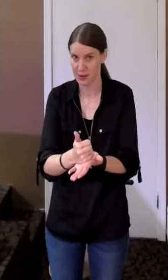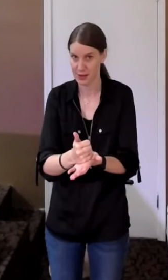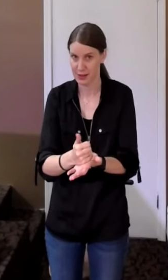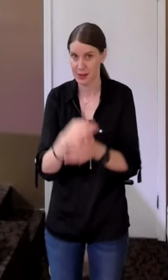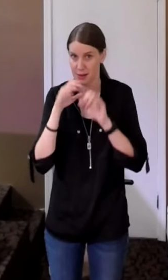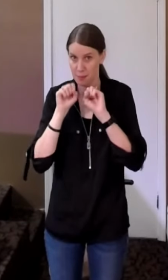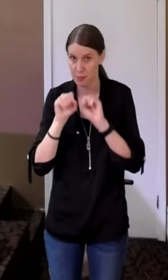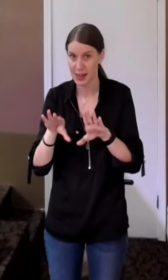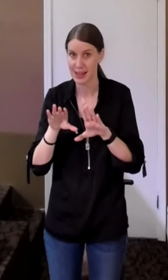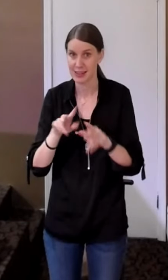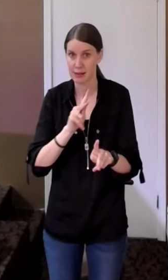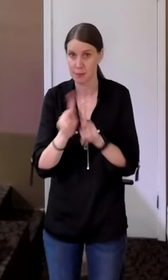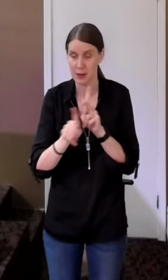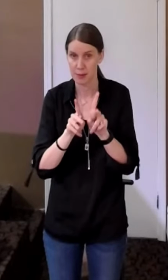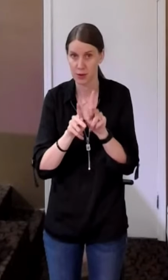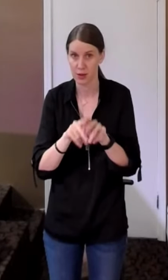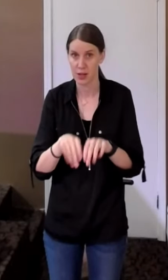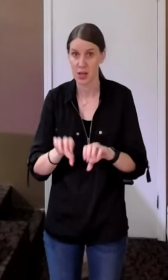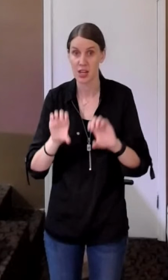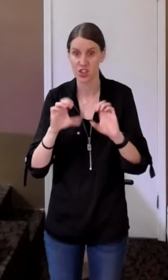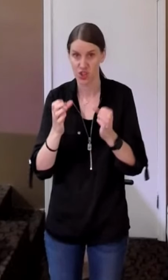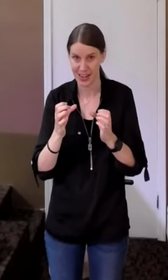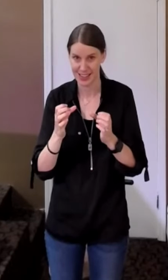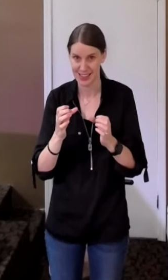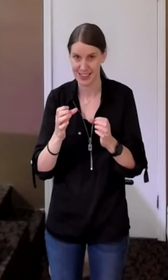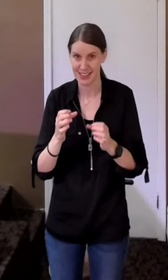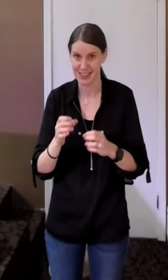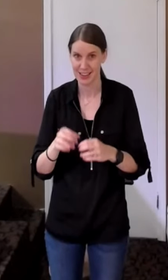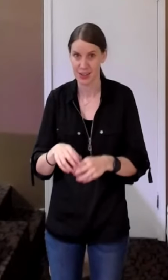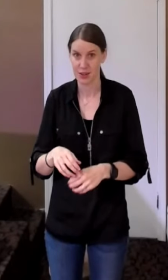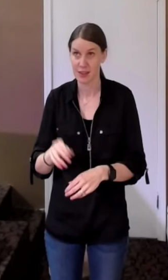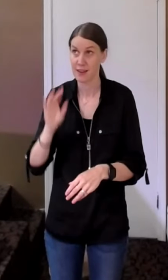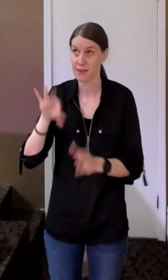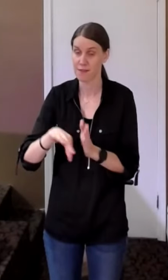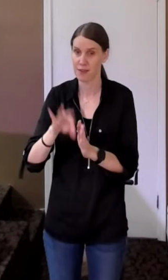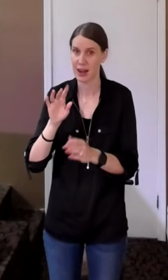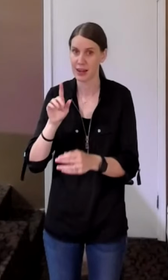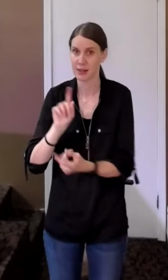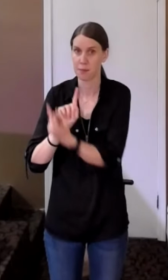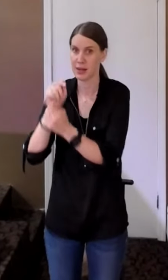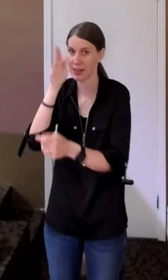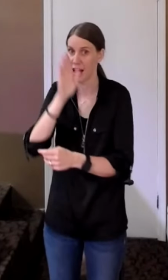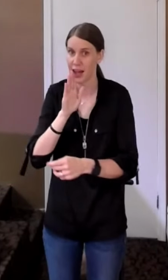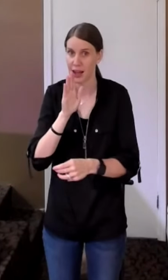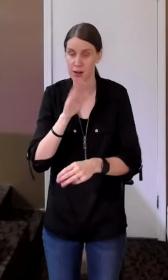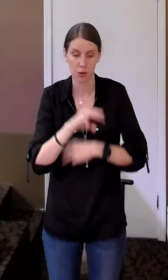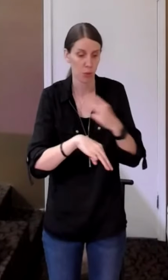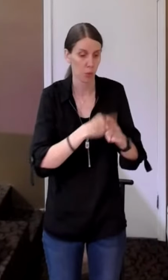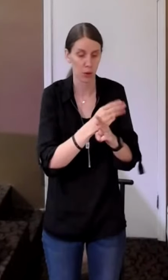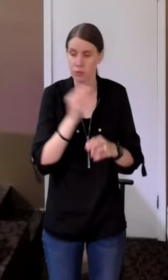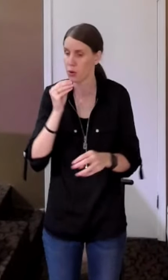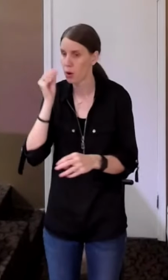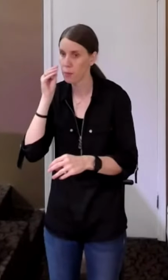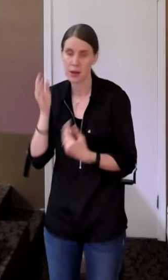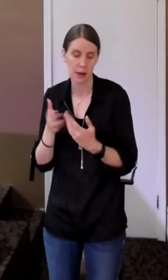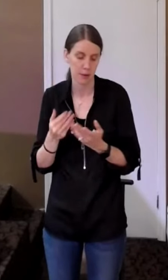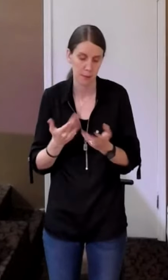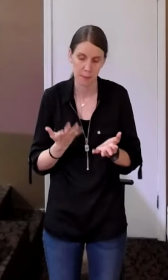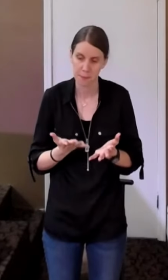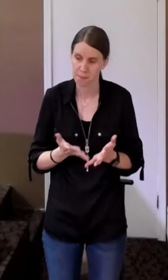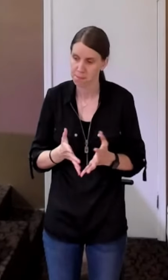people's chances for reaching God, whether they be in the home or whether they be out in the world. So